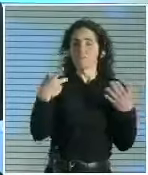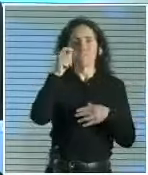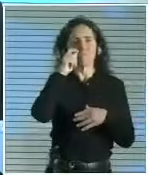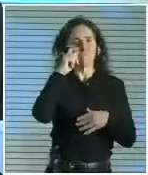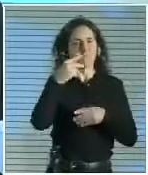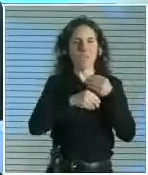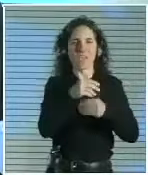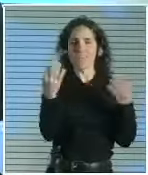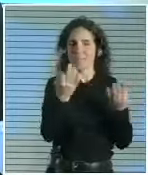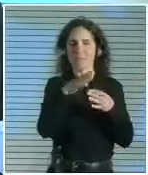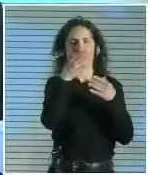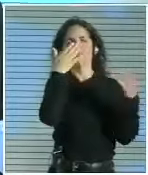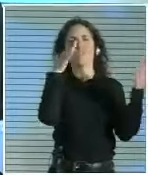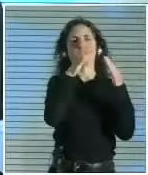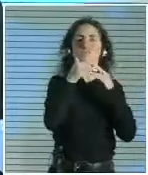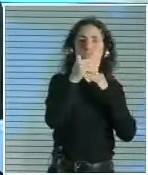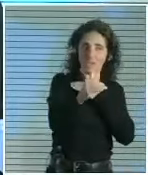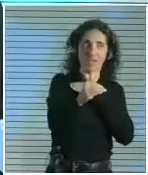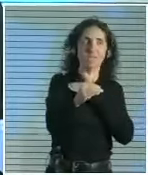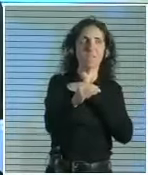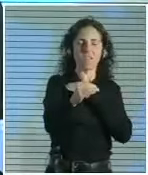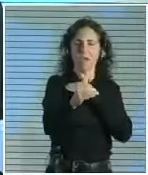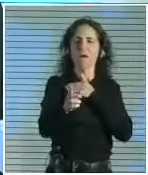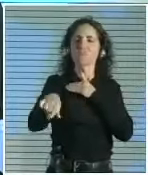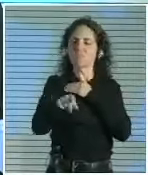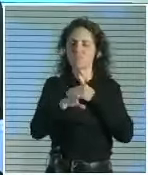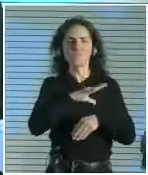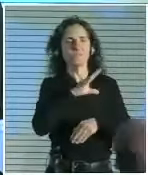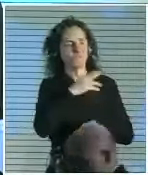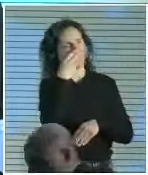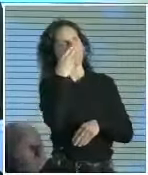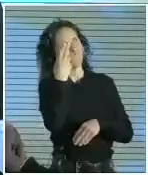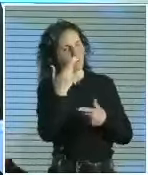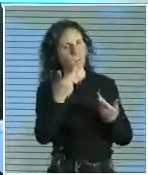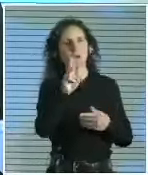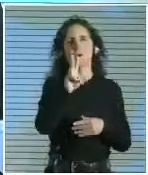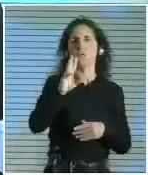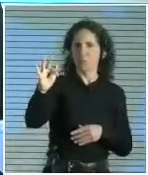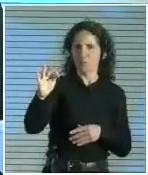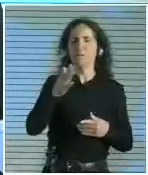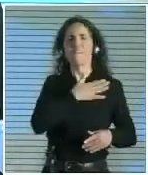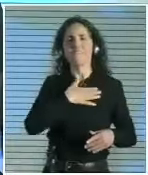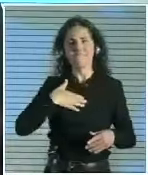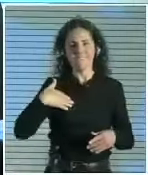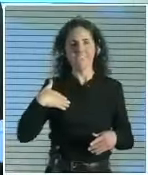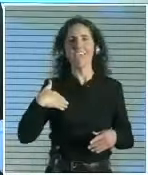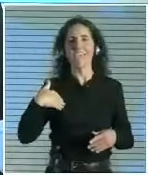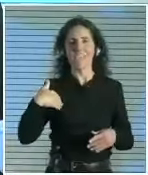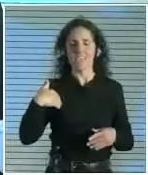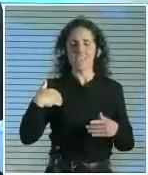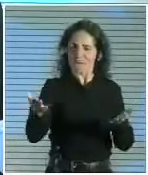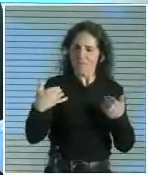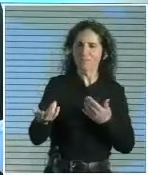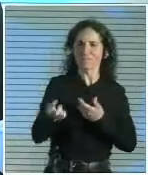have resources on communicating the topic of food waste to guests in a way that is appropriate and enriches their experience as opposed